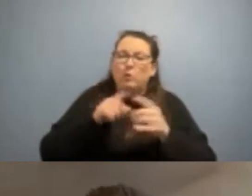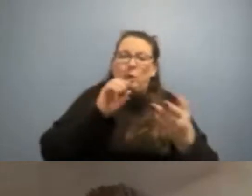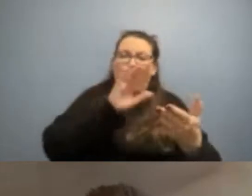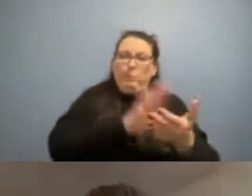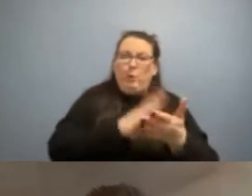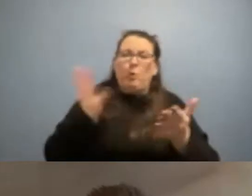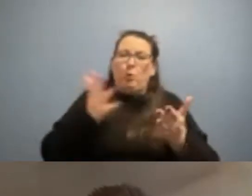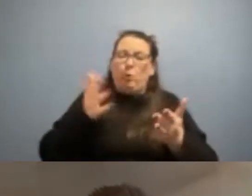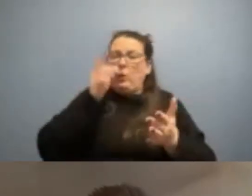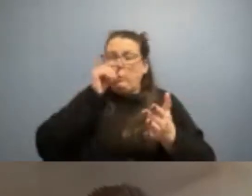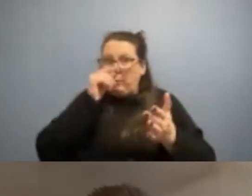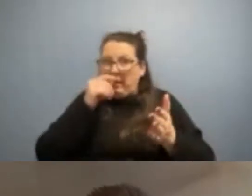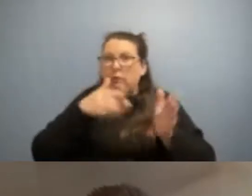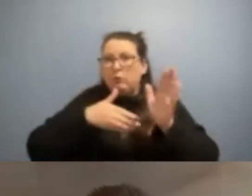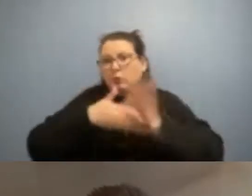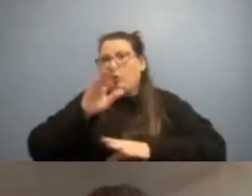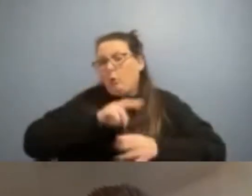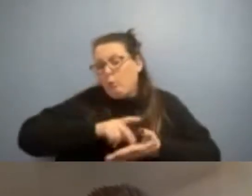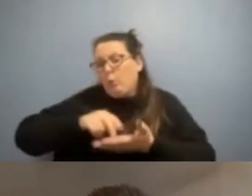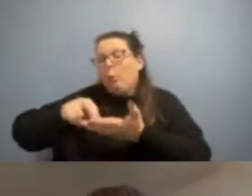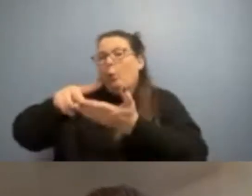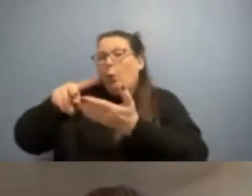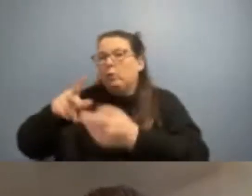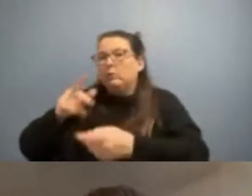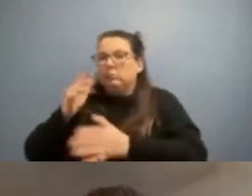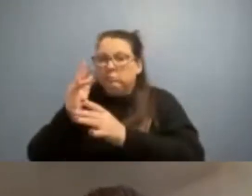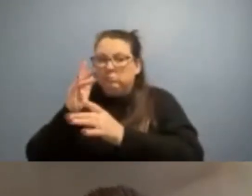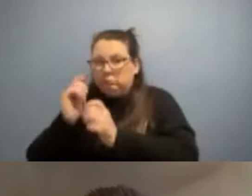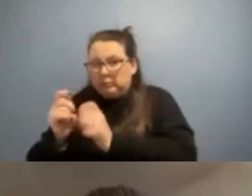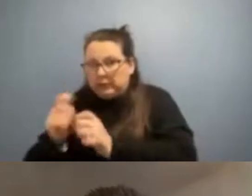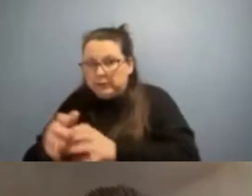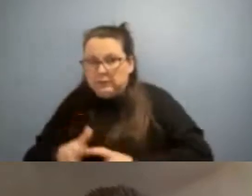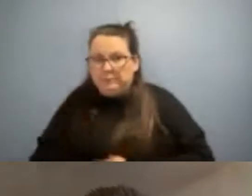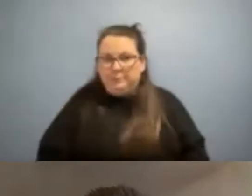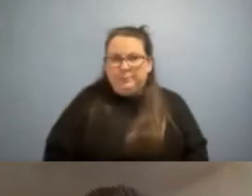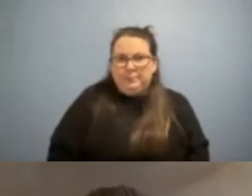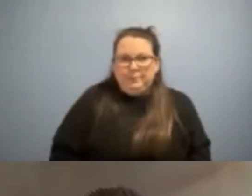that are walk-up sites, so that might also be an option for you depending on where you live.